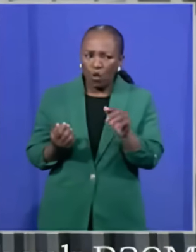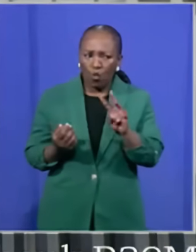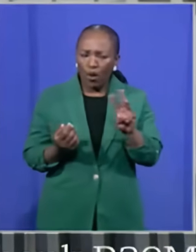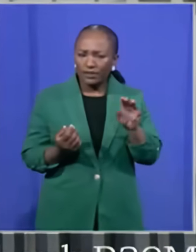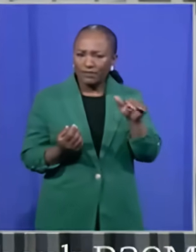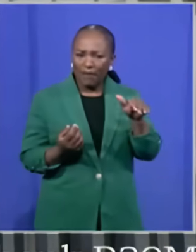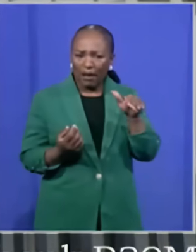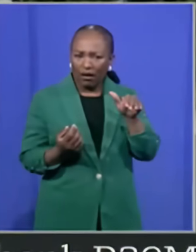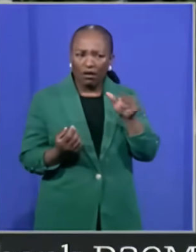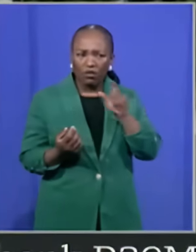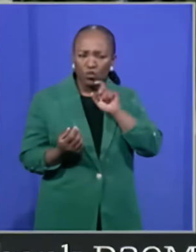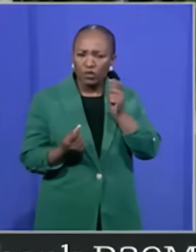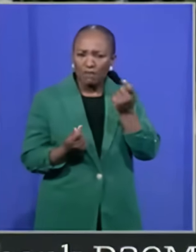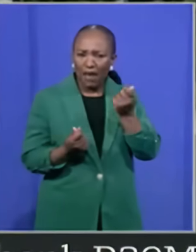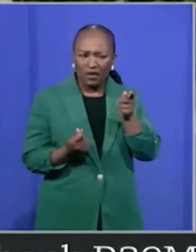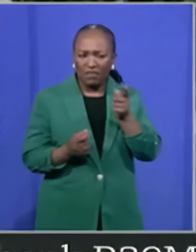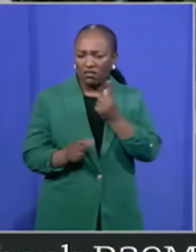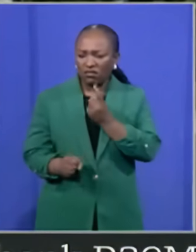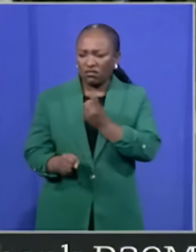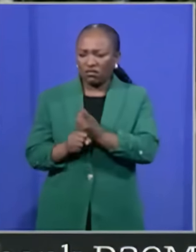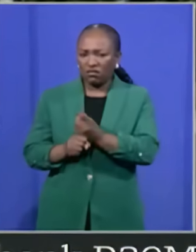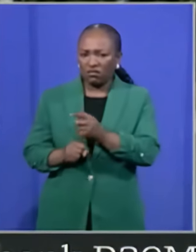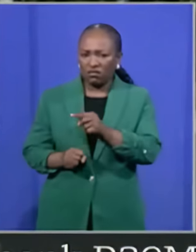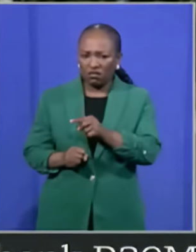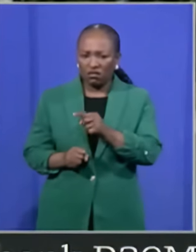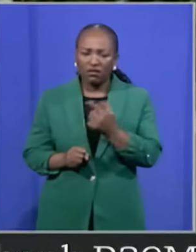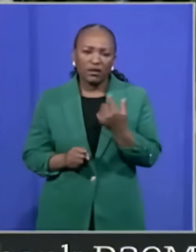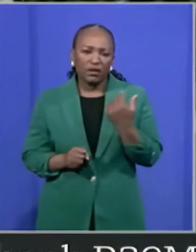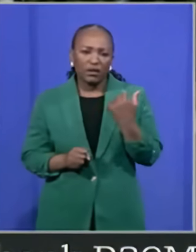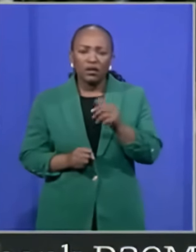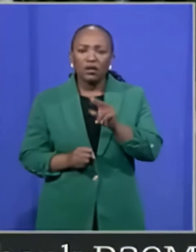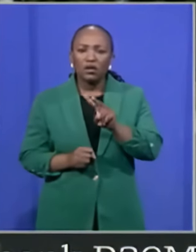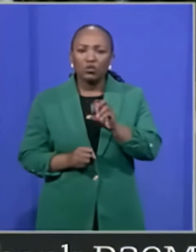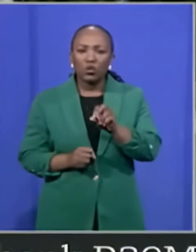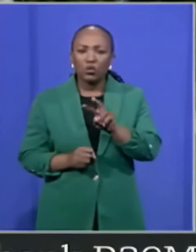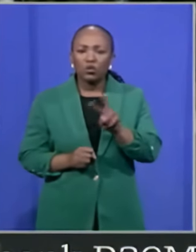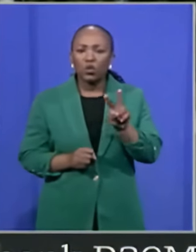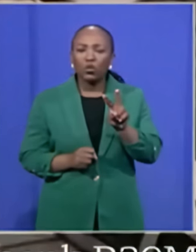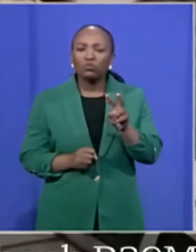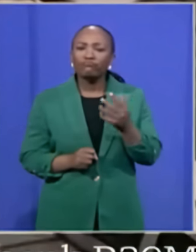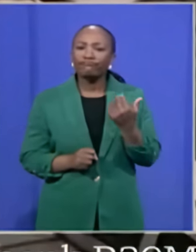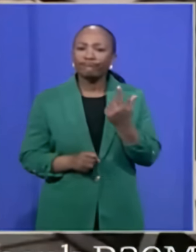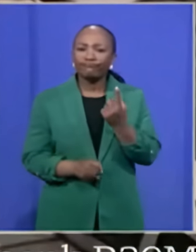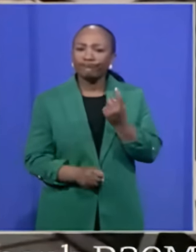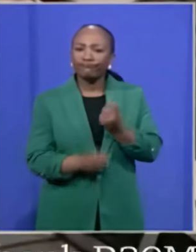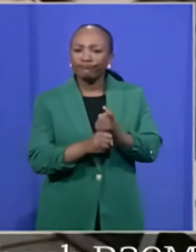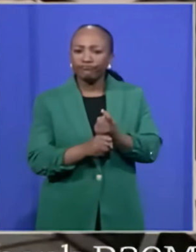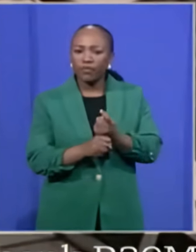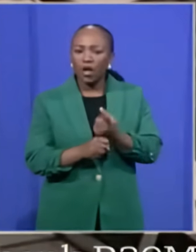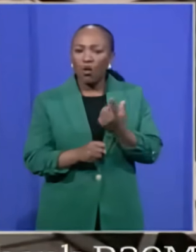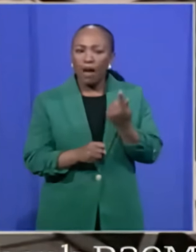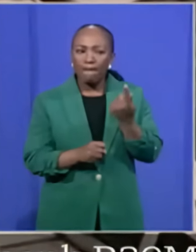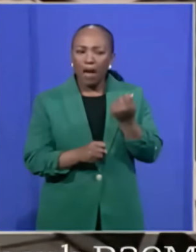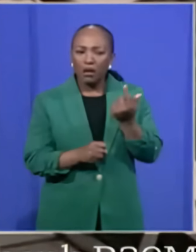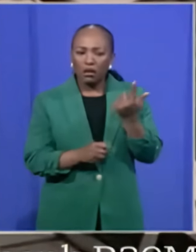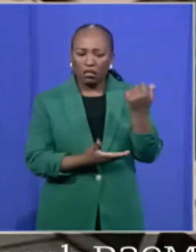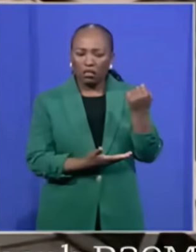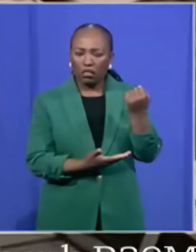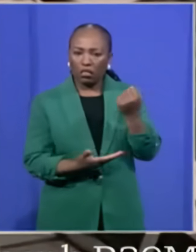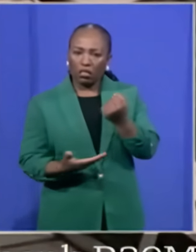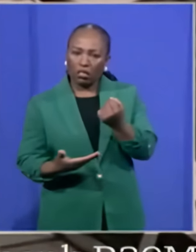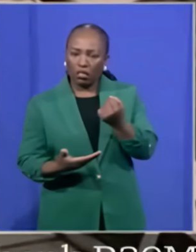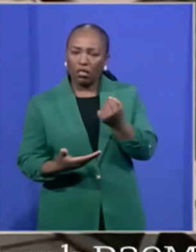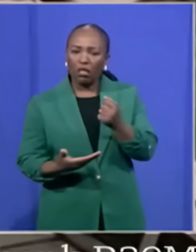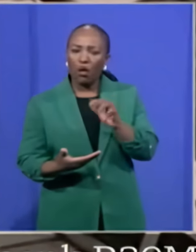koloi Toyota. Ka 2022 ho na le moreki a ileng a hanelwa ke Toyota hobane a tla ka ditjhelete tsa West Bank mme